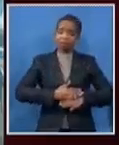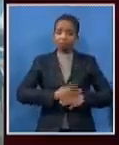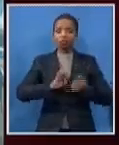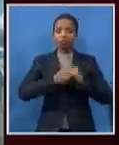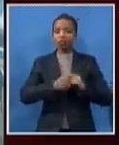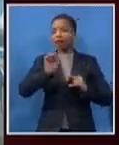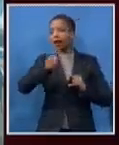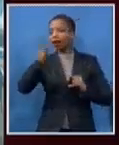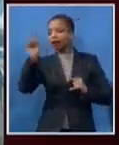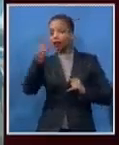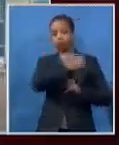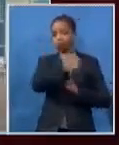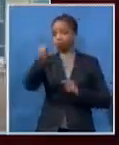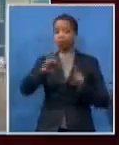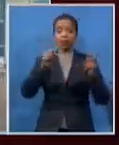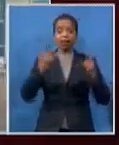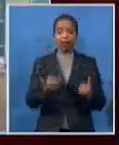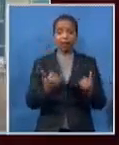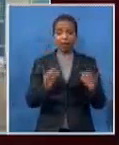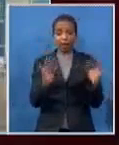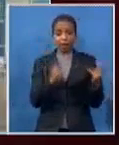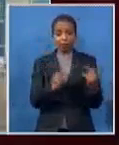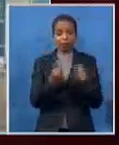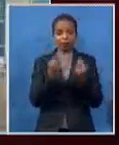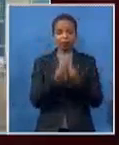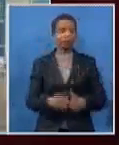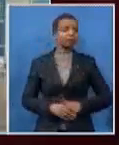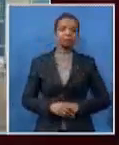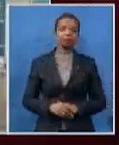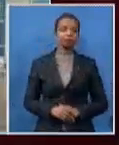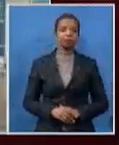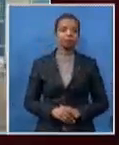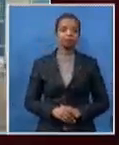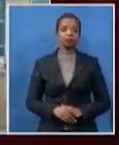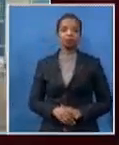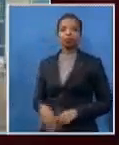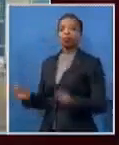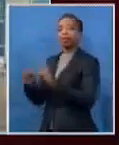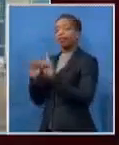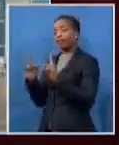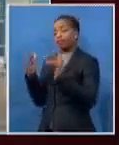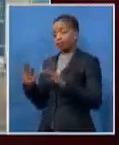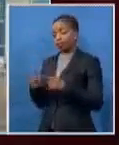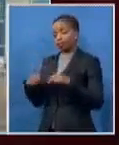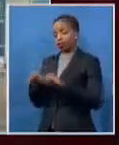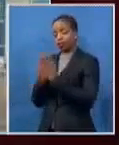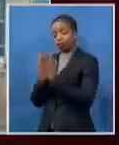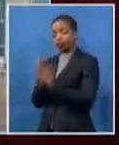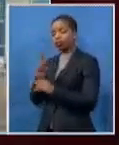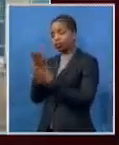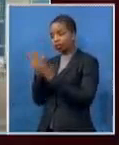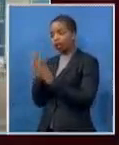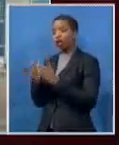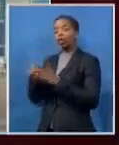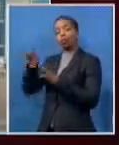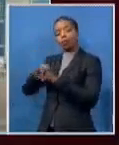asked some of our viewers to take part in this conversation this morning, and what you've just spoken about, making it a more labor-intensive economy,